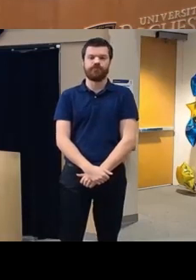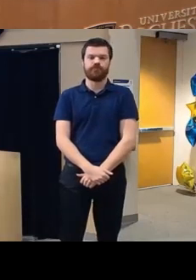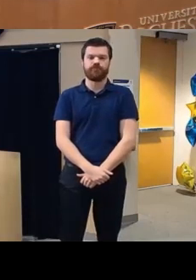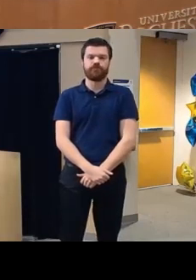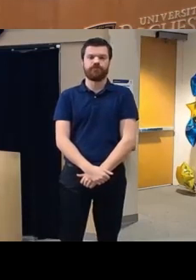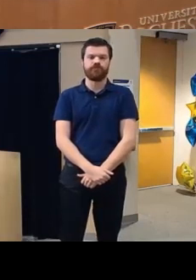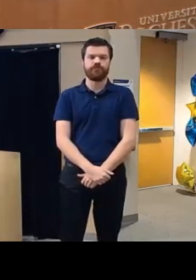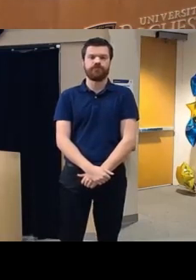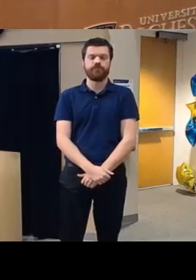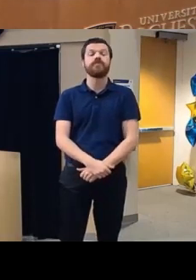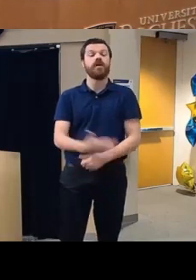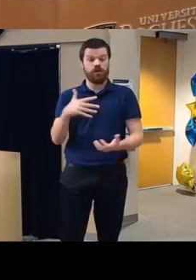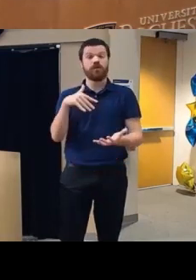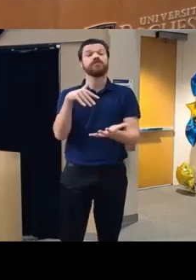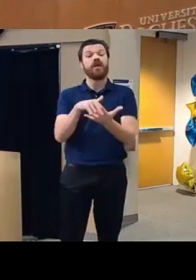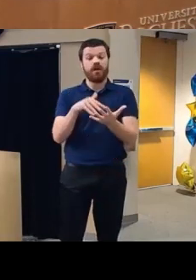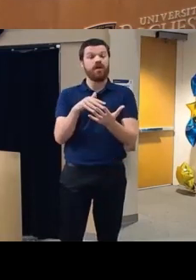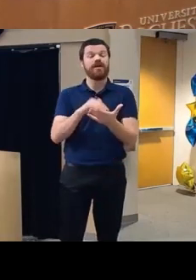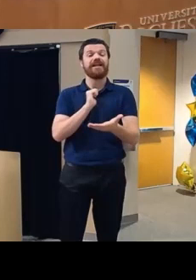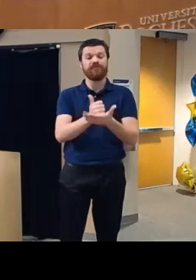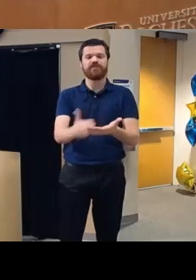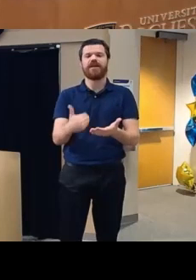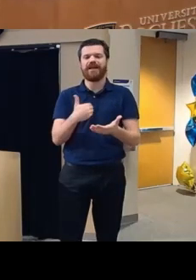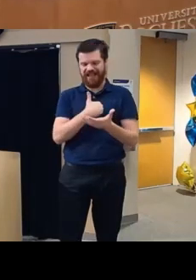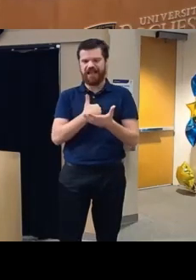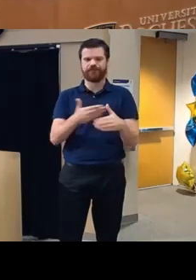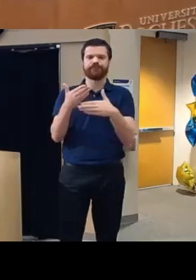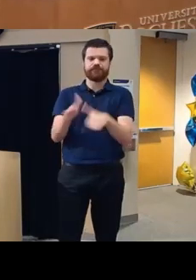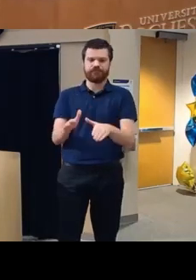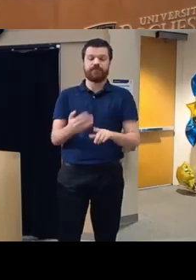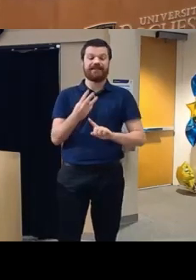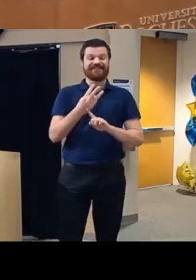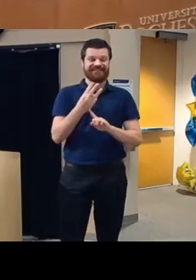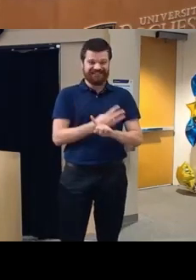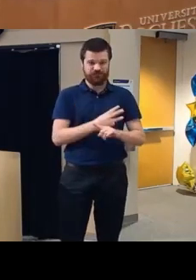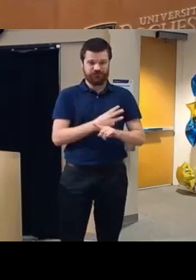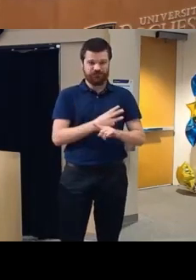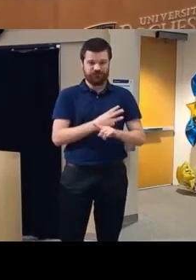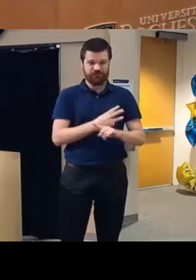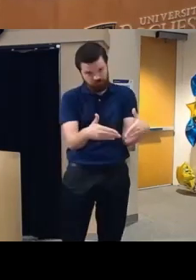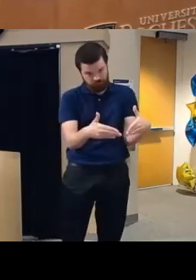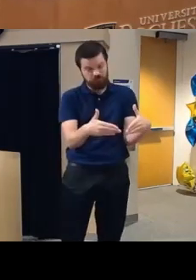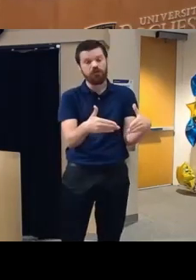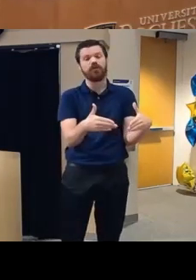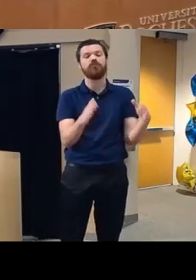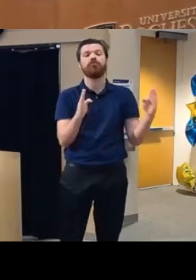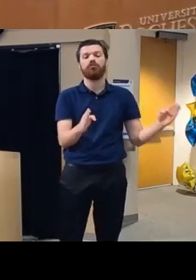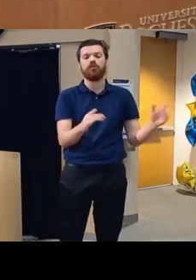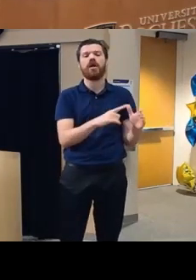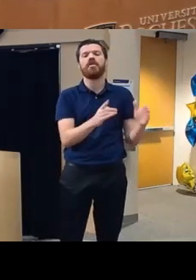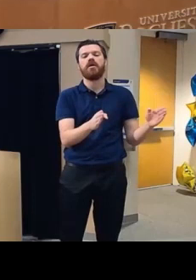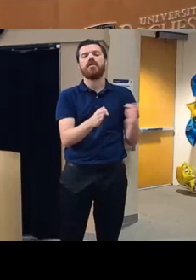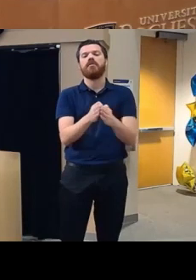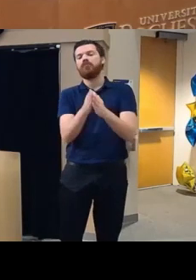intervention into kind of an initial 6-month phase that was more intense, and then one from 7